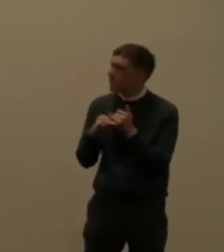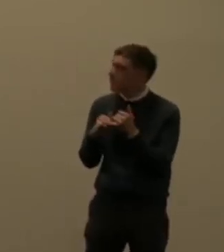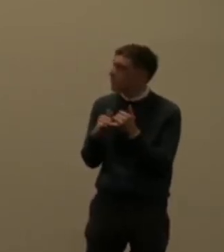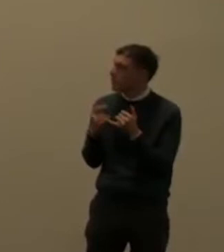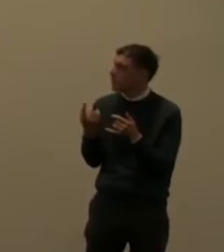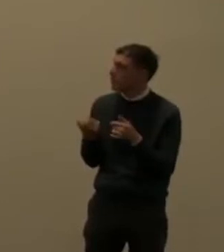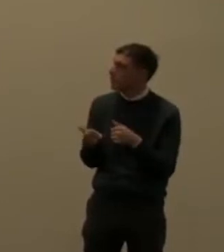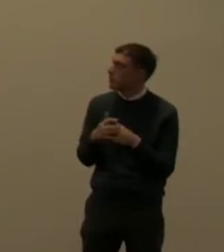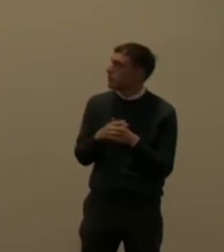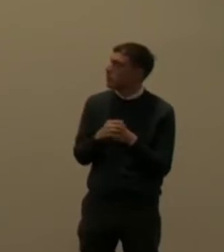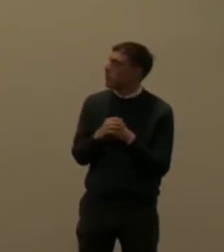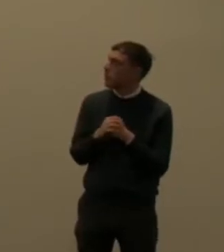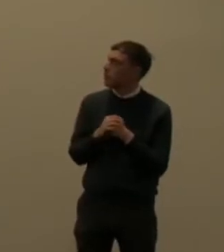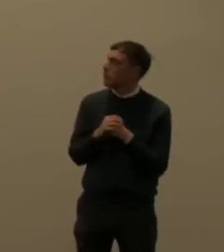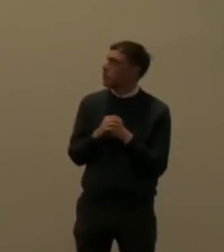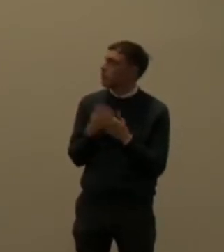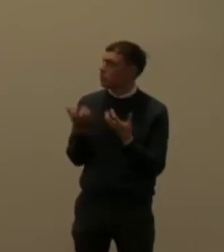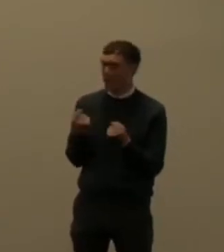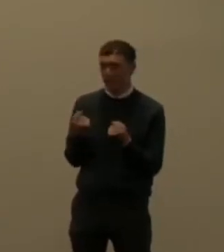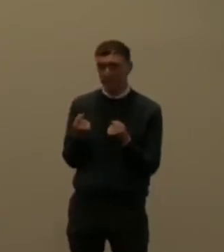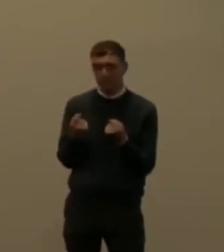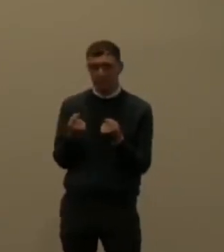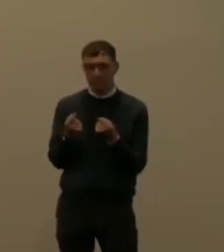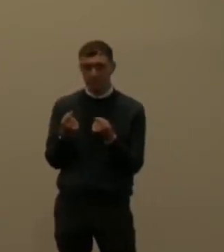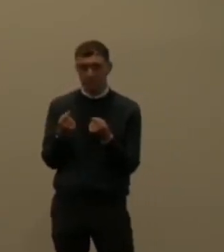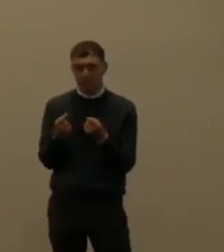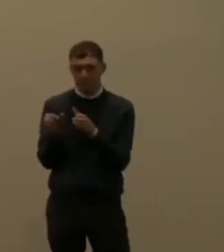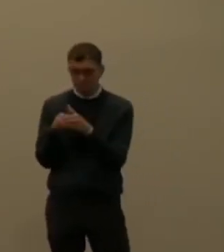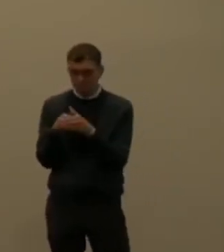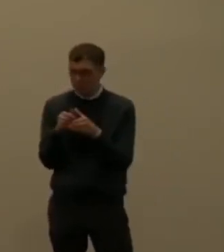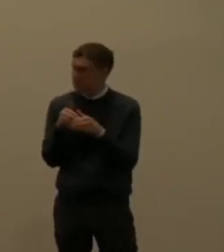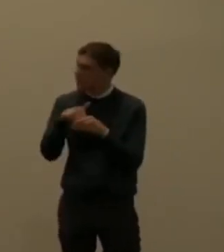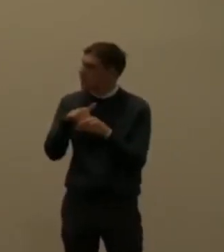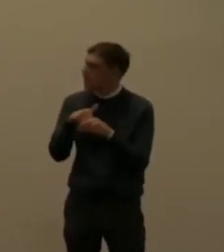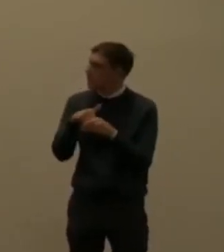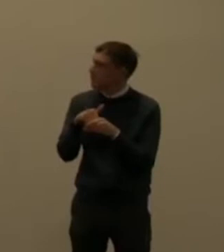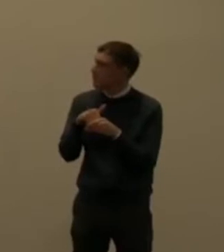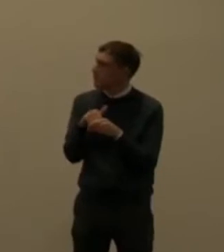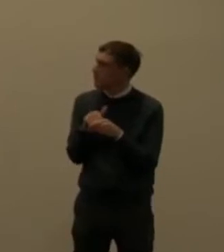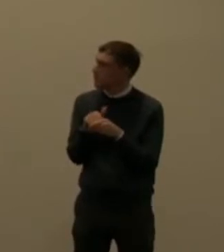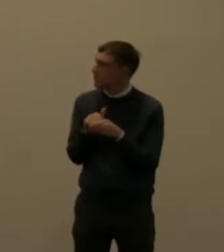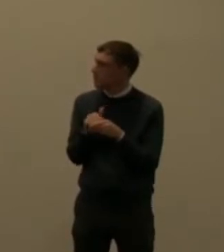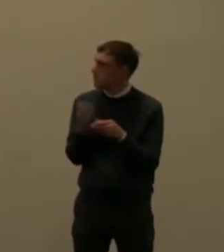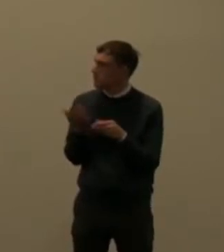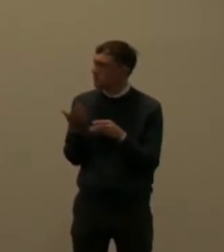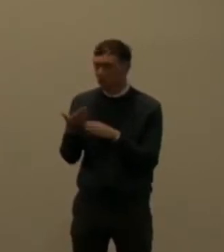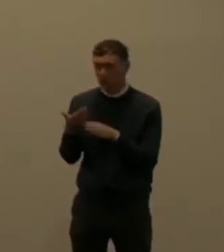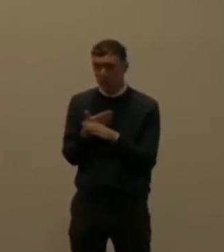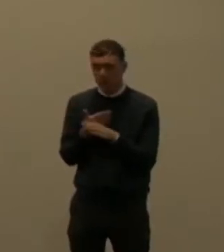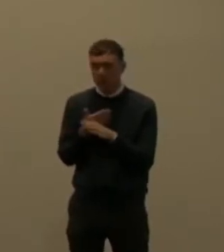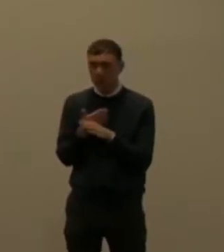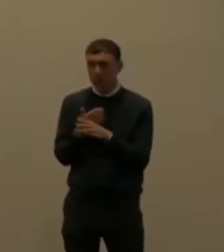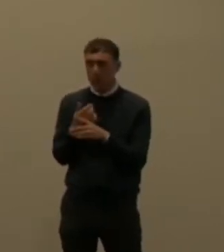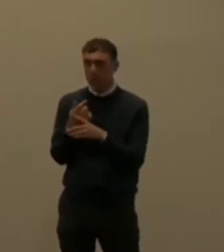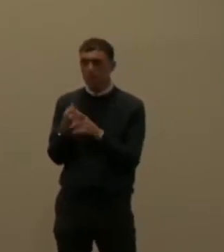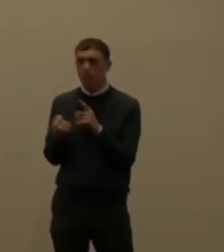do stuff. So this is the components, this is the tools that I was talking about to you earlier. Those are the Power